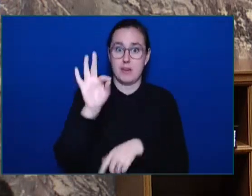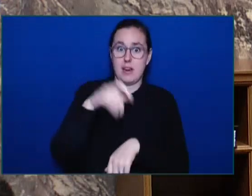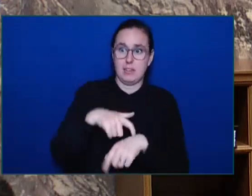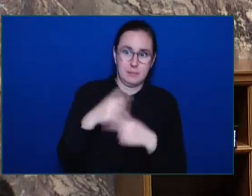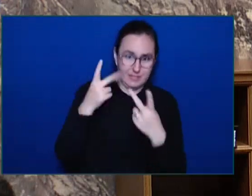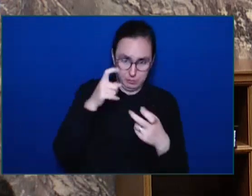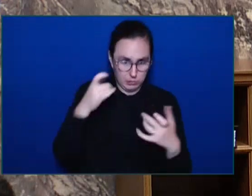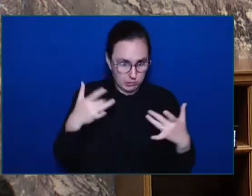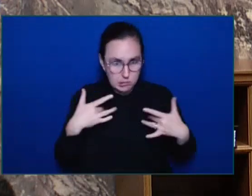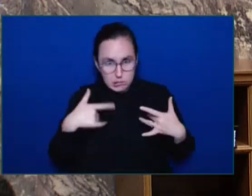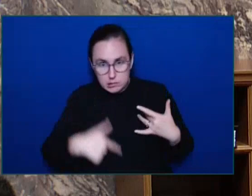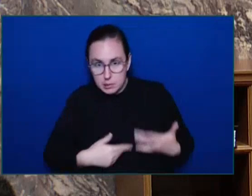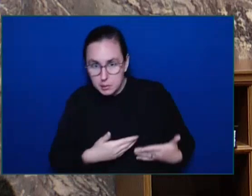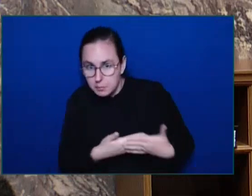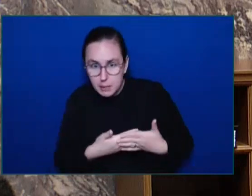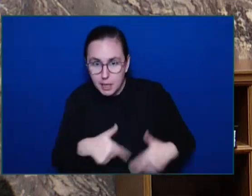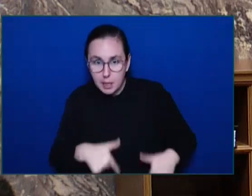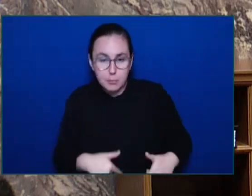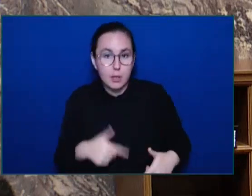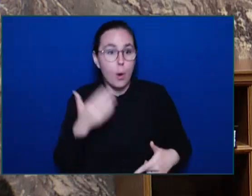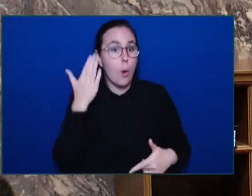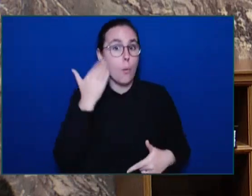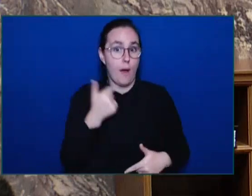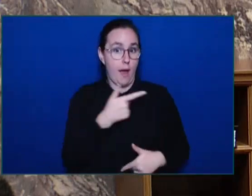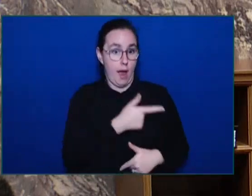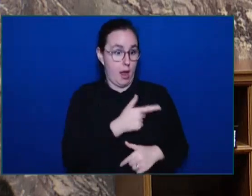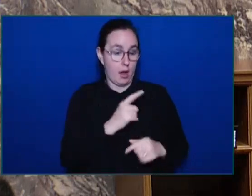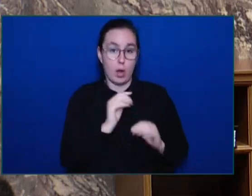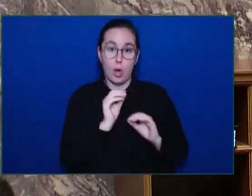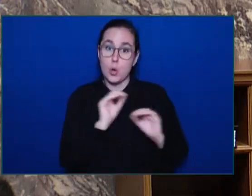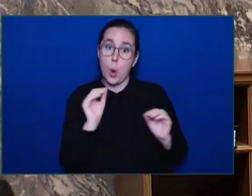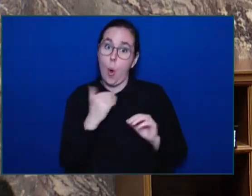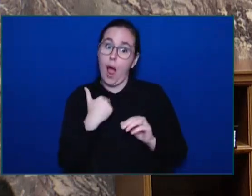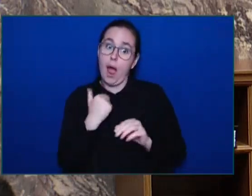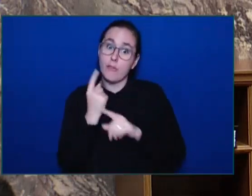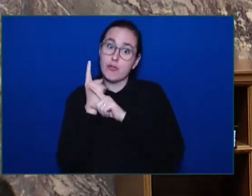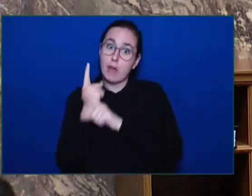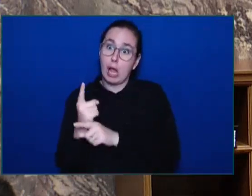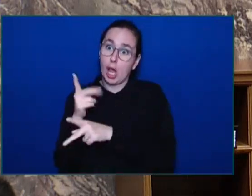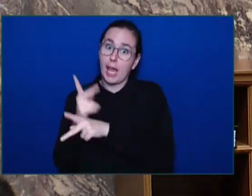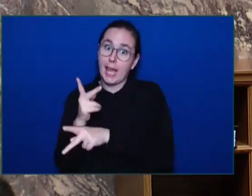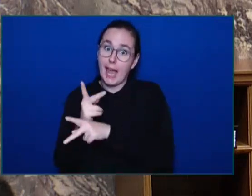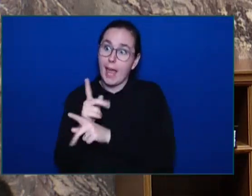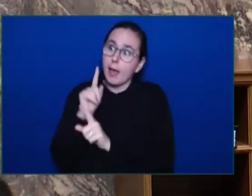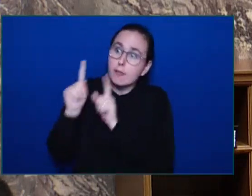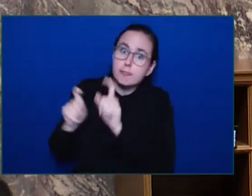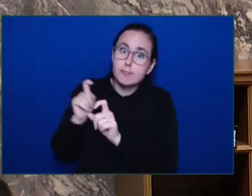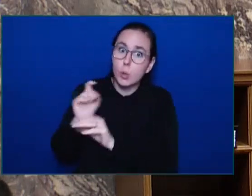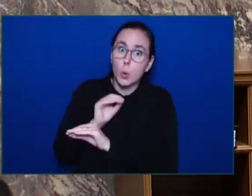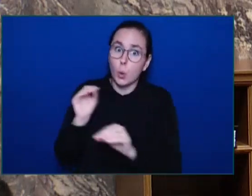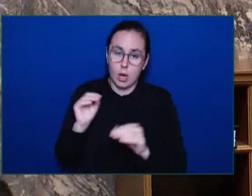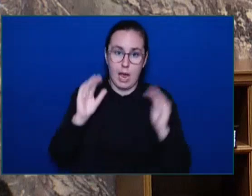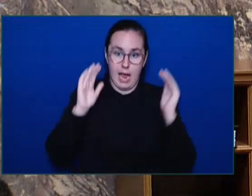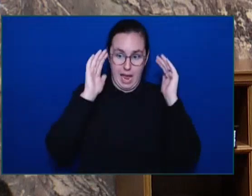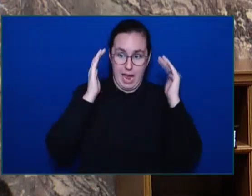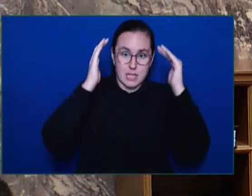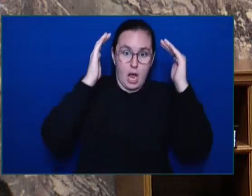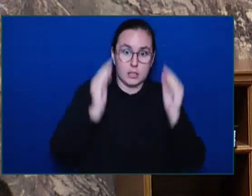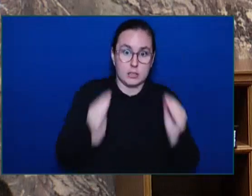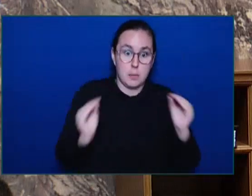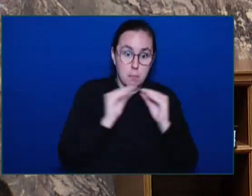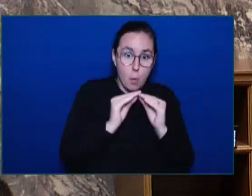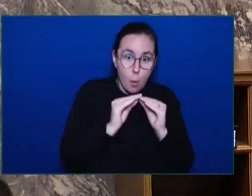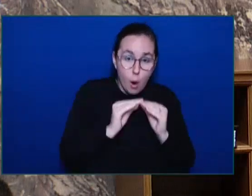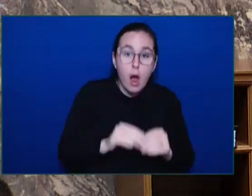prenatal anxiety, which will likely cause an increase in postpartum anxiety and depression," end quote. Mr. Speaker, my question is this: how many more